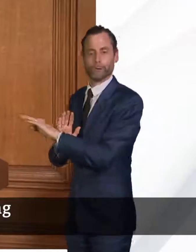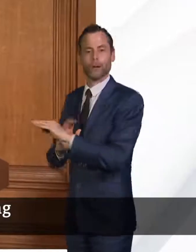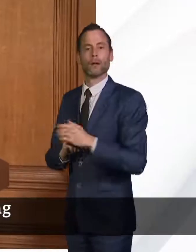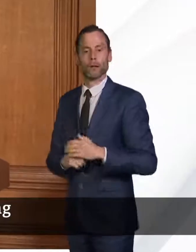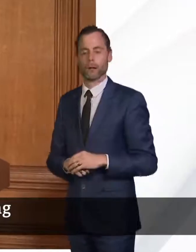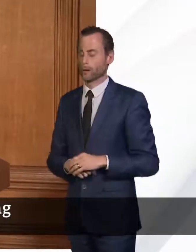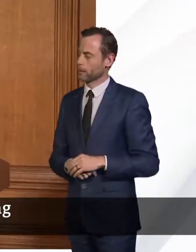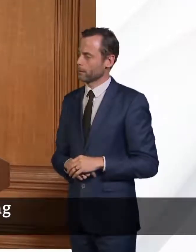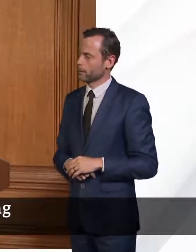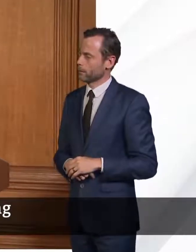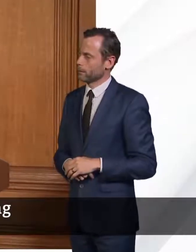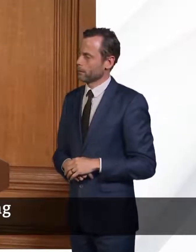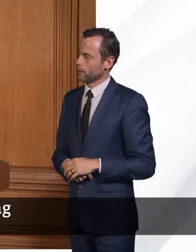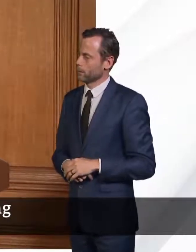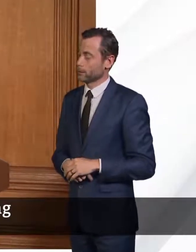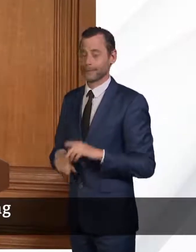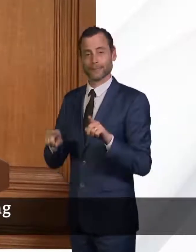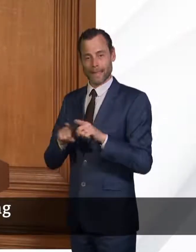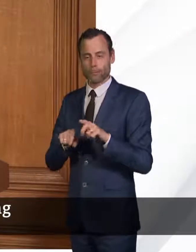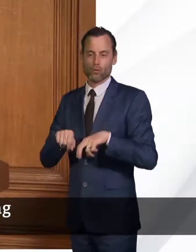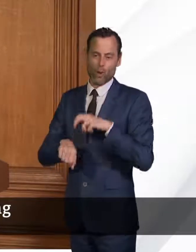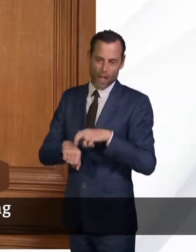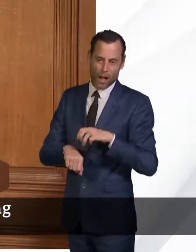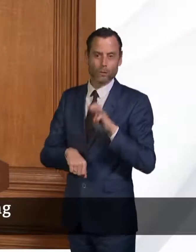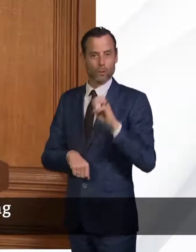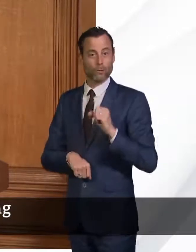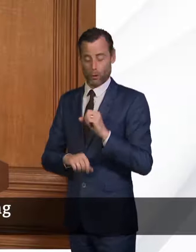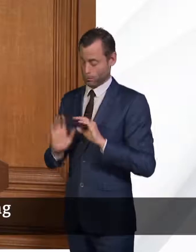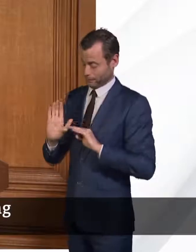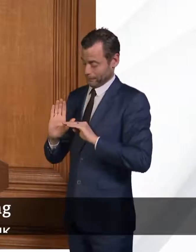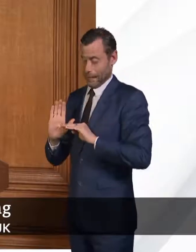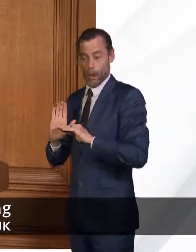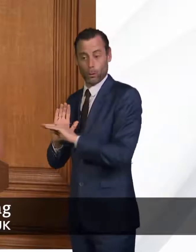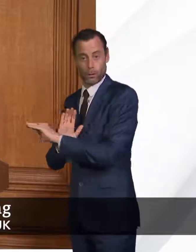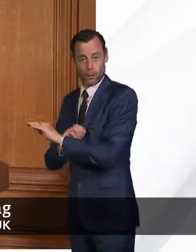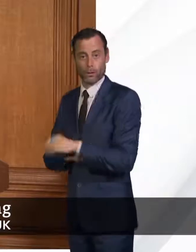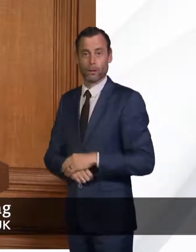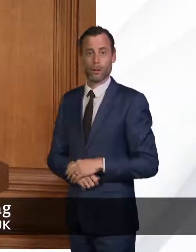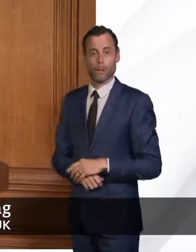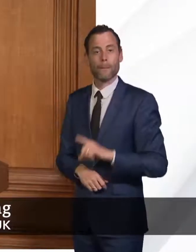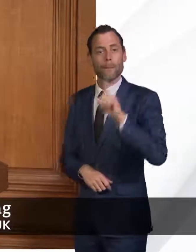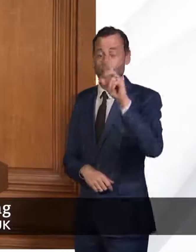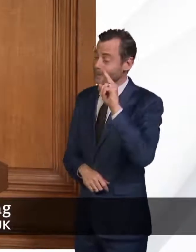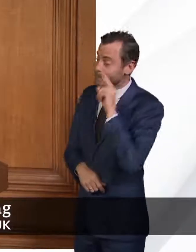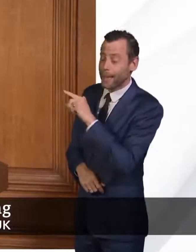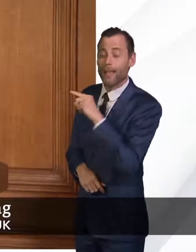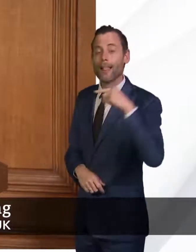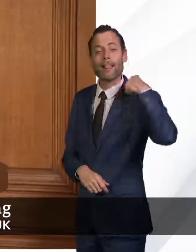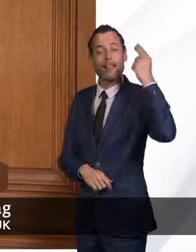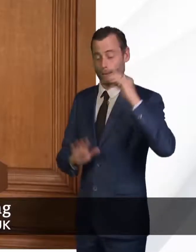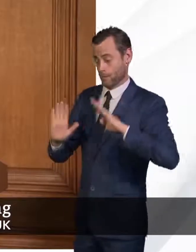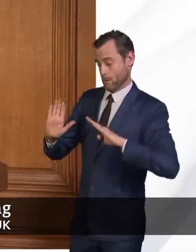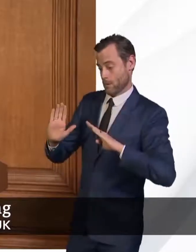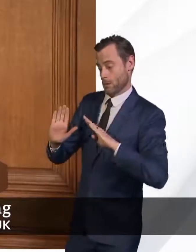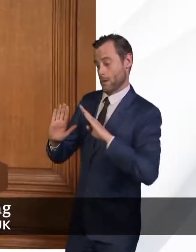devolved administrations. And interestingly, there is a signal in there that London turned over perhaps a little bit earlier than